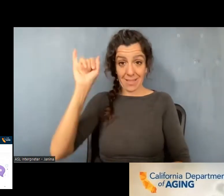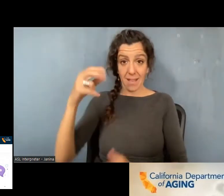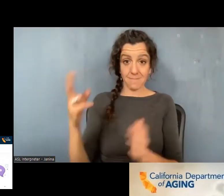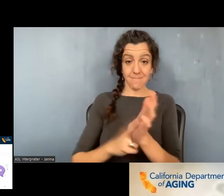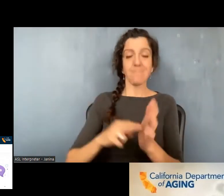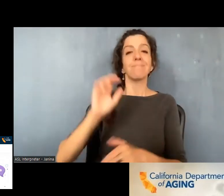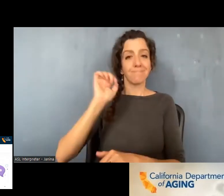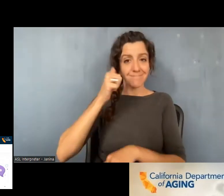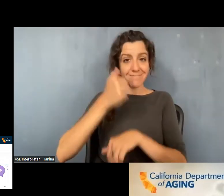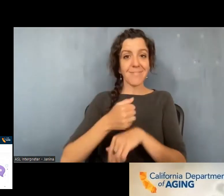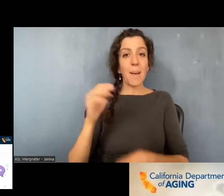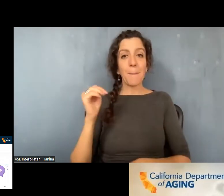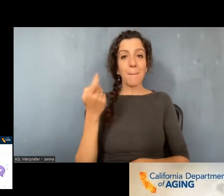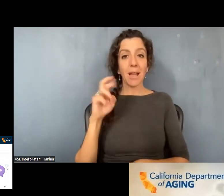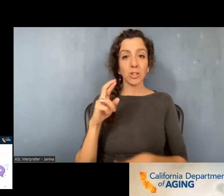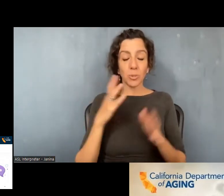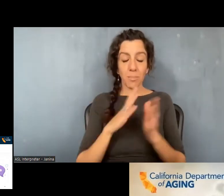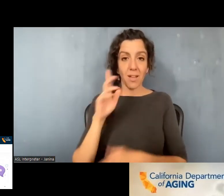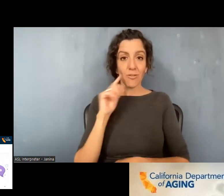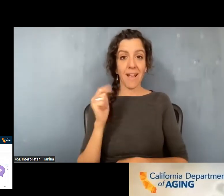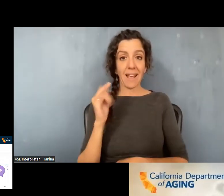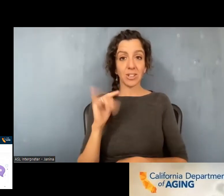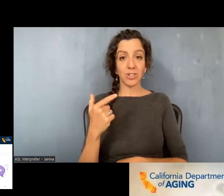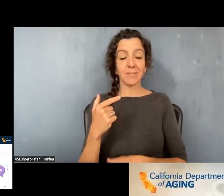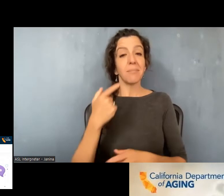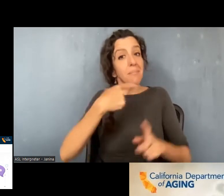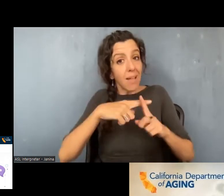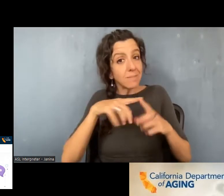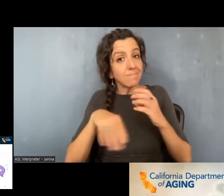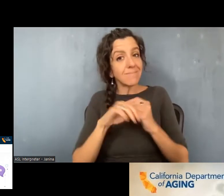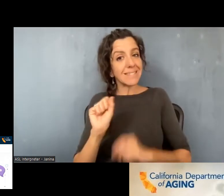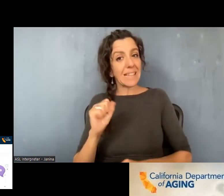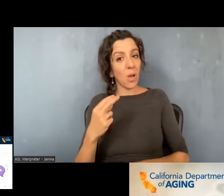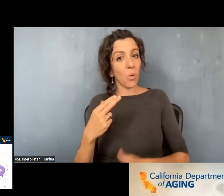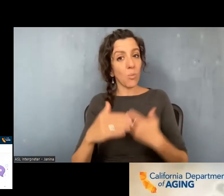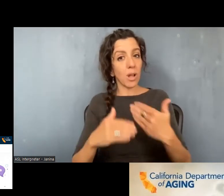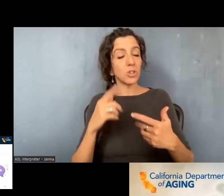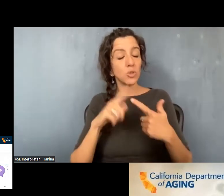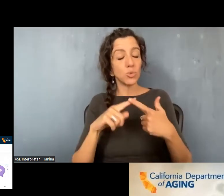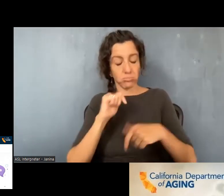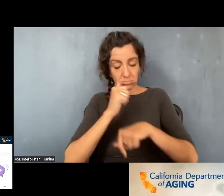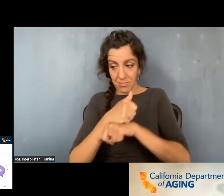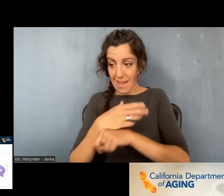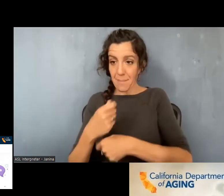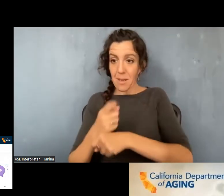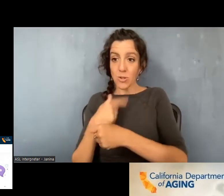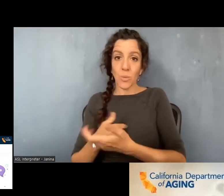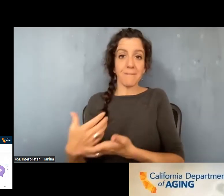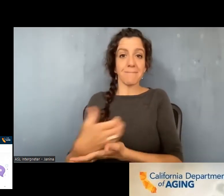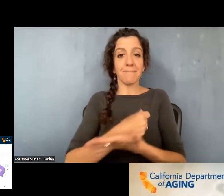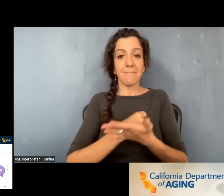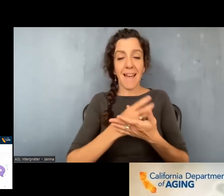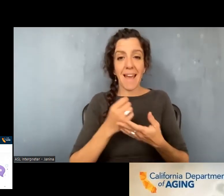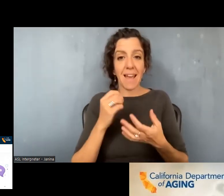master plan for aging and the stakeholder process that was put in place to create California's first master plan